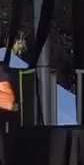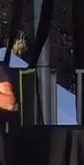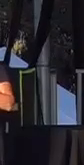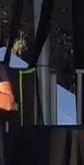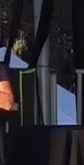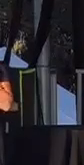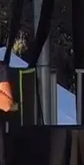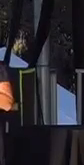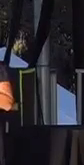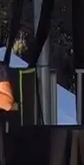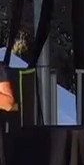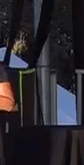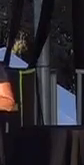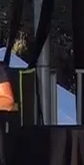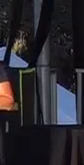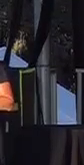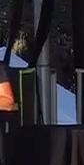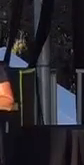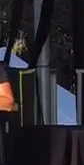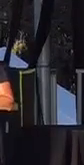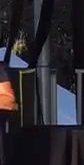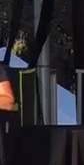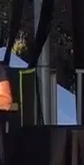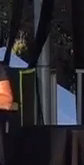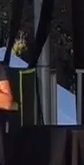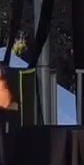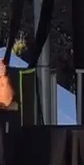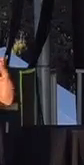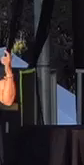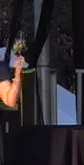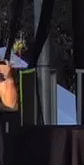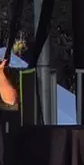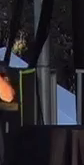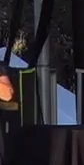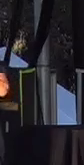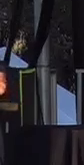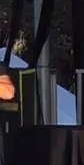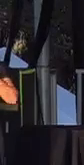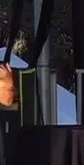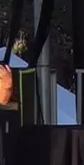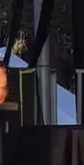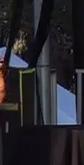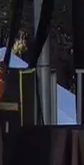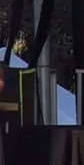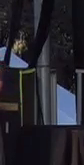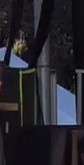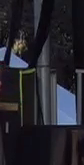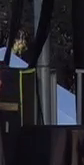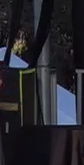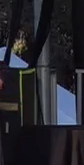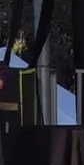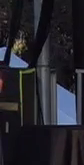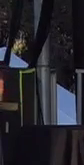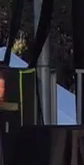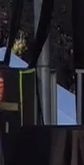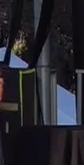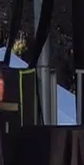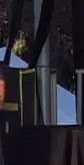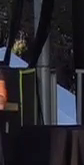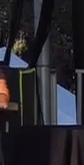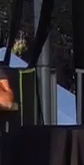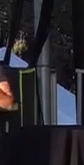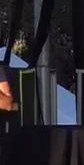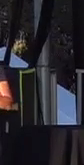Let's recommit to what has brought our community and country this far, to the values of inclusivity, tolerance, and